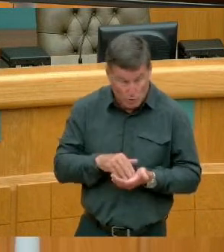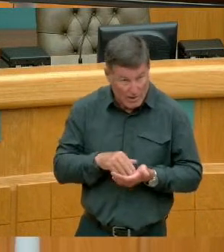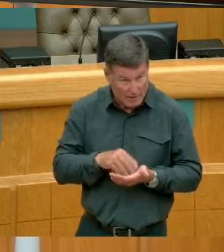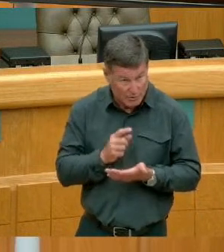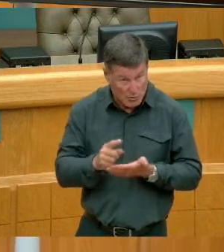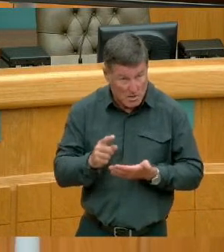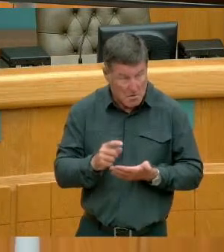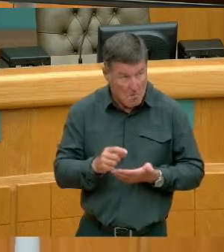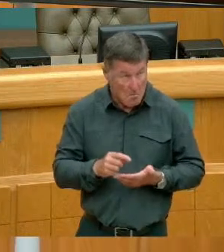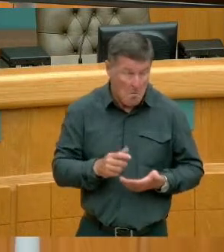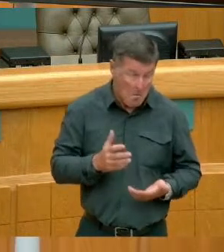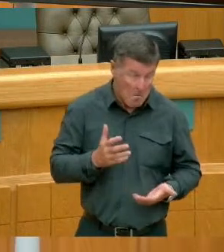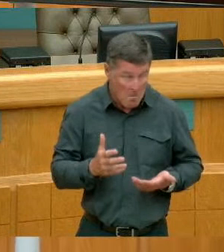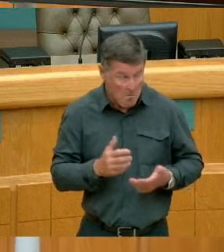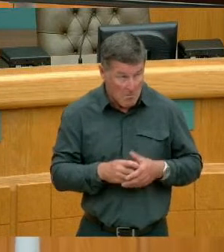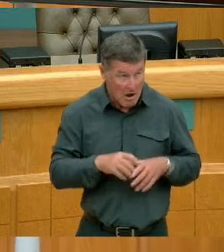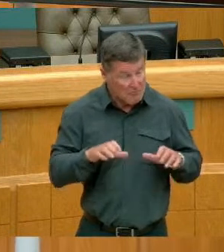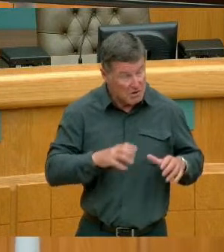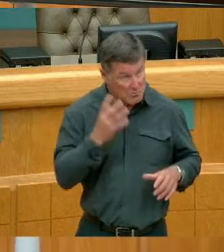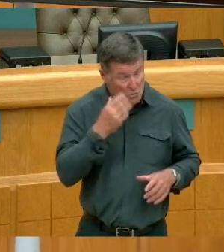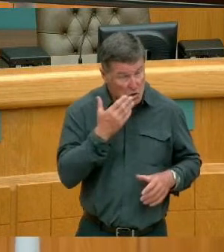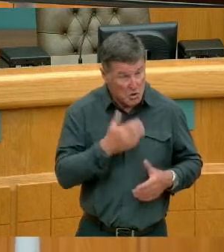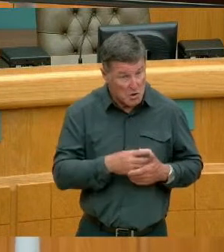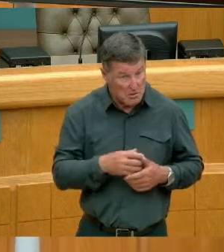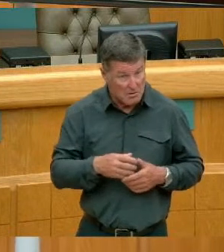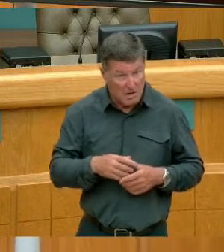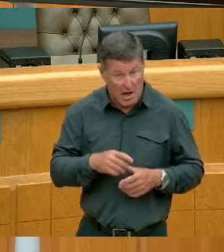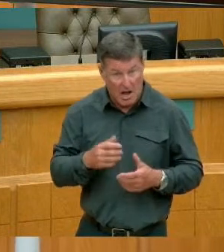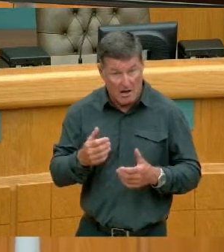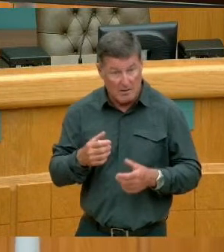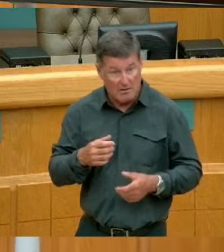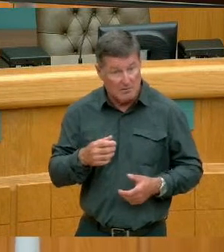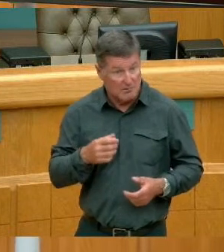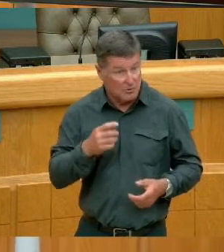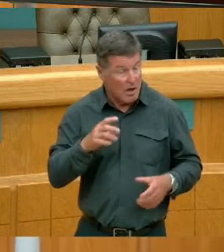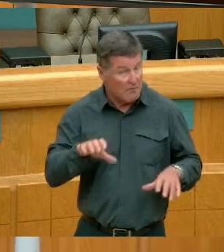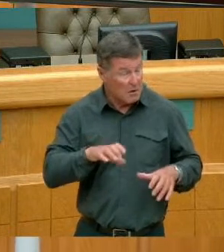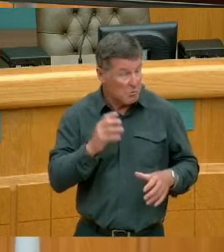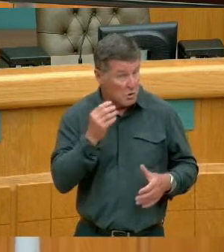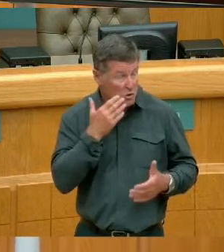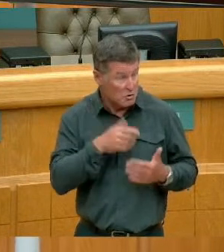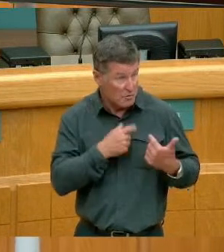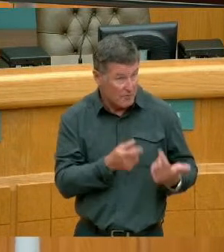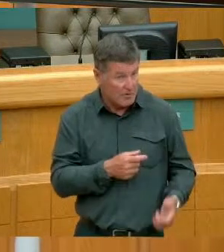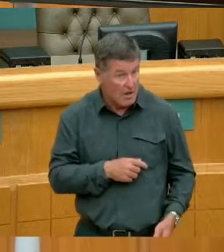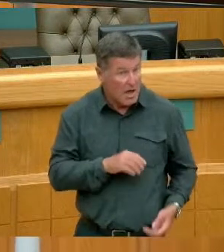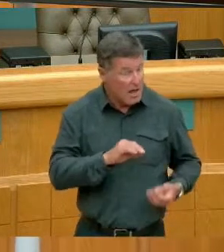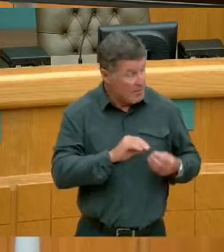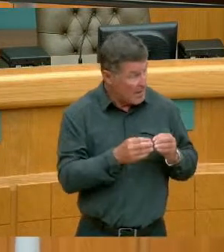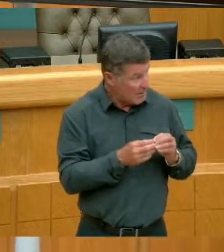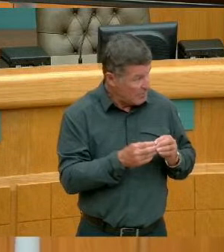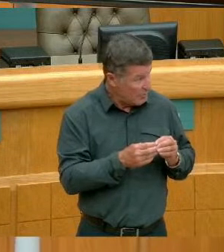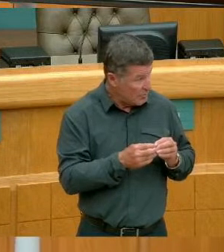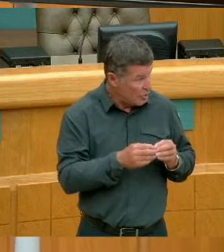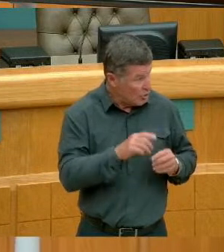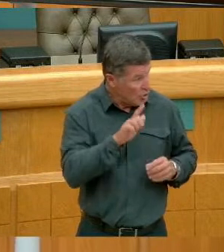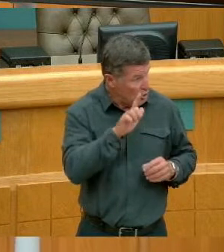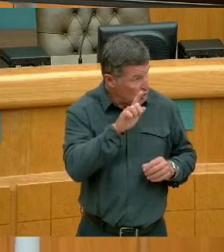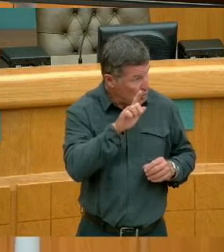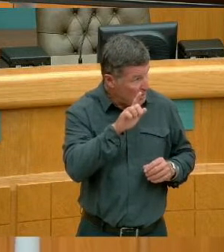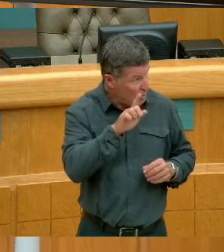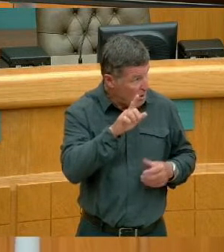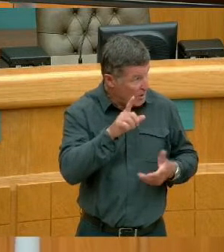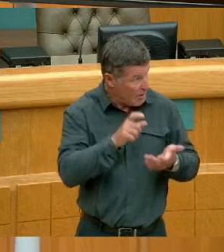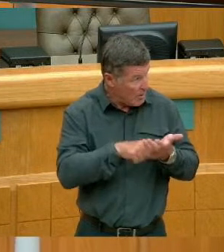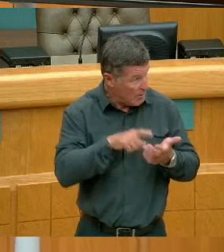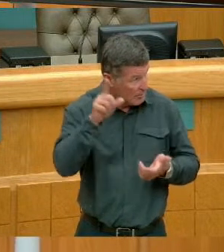pretty good so far finding filling that gap. And just quickly, that number 21 requests, that is still correct?